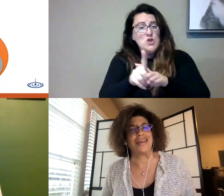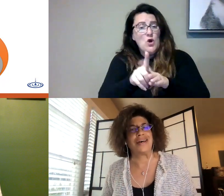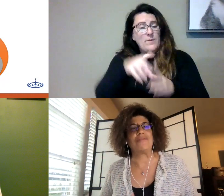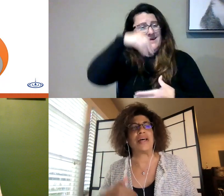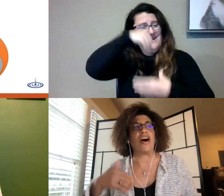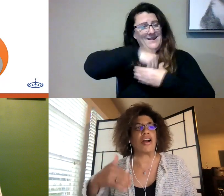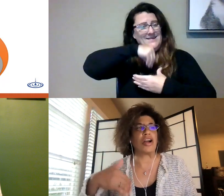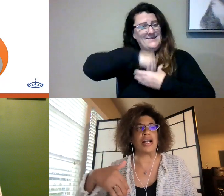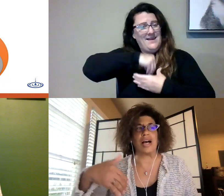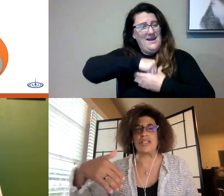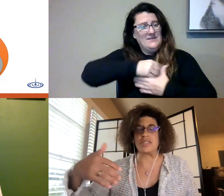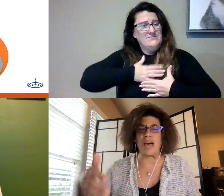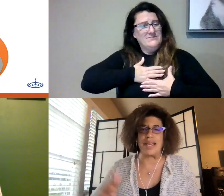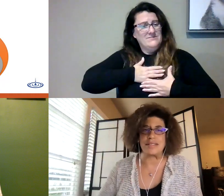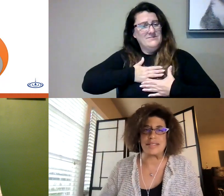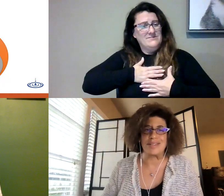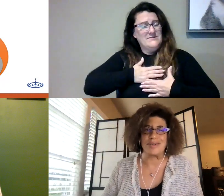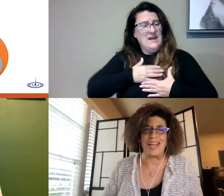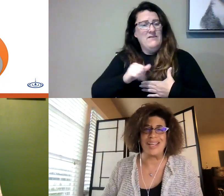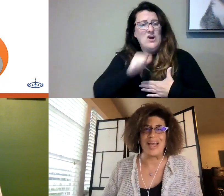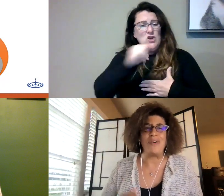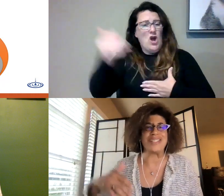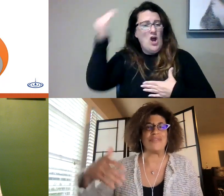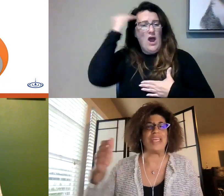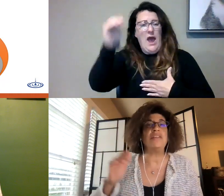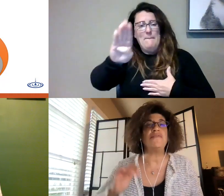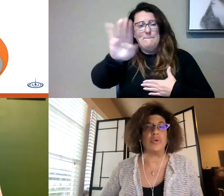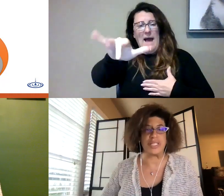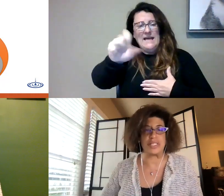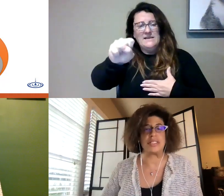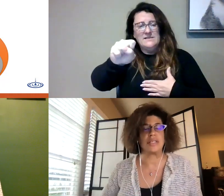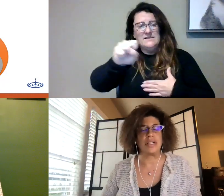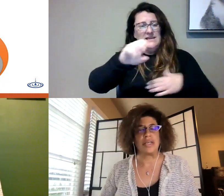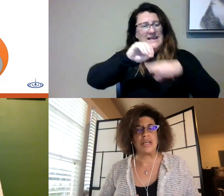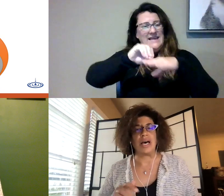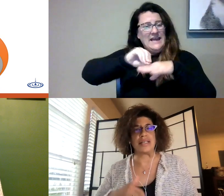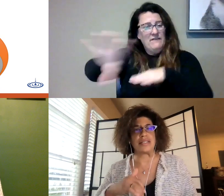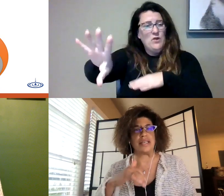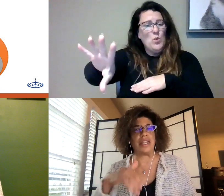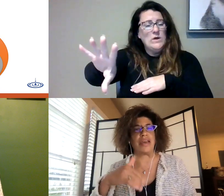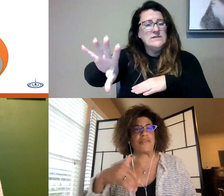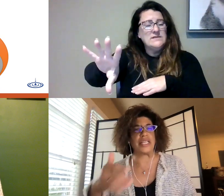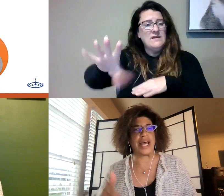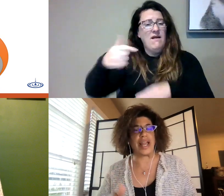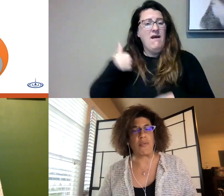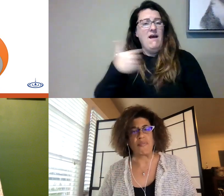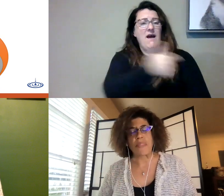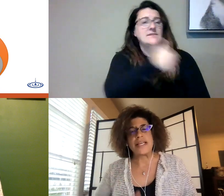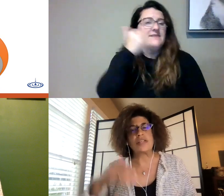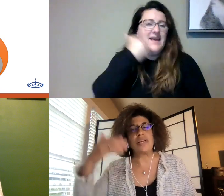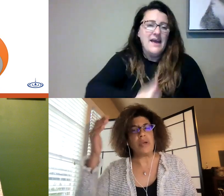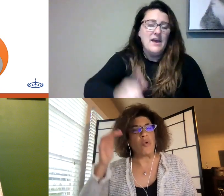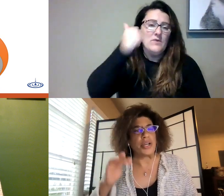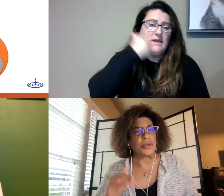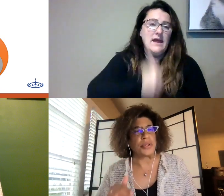inside of our unconscious bias, right? How has it influenced us in every day?